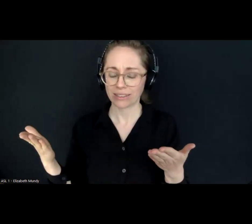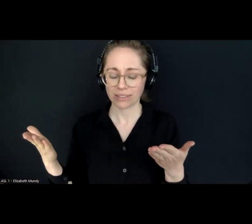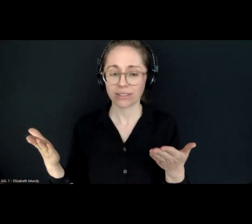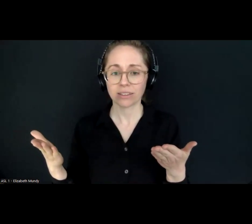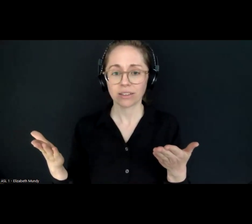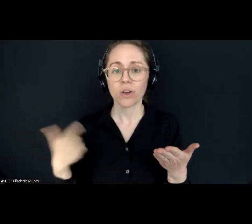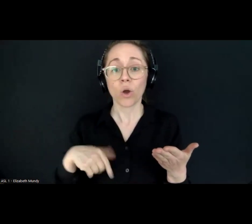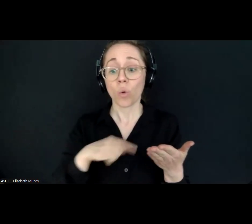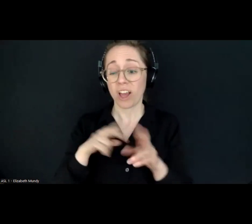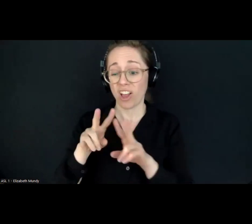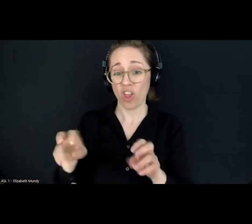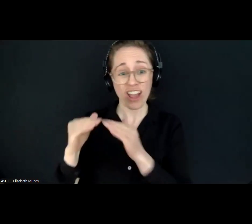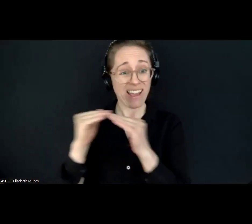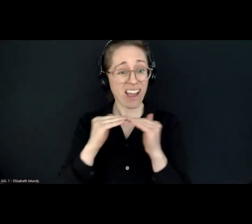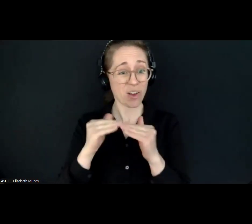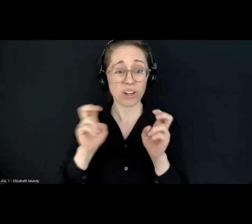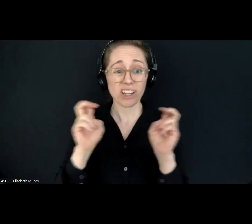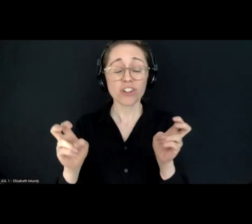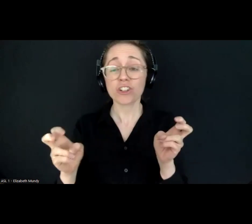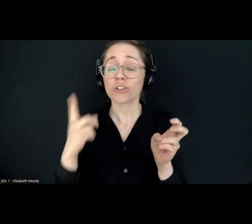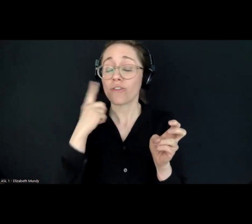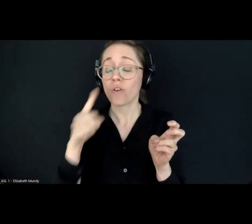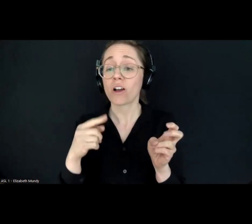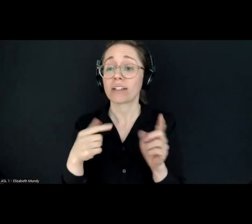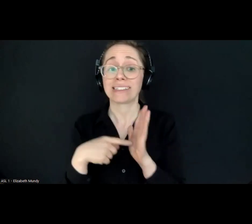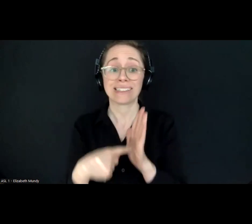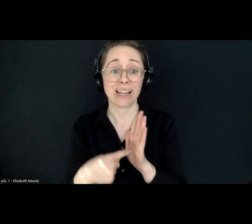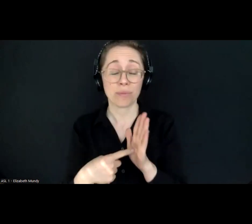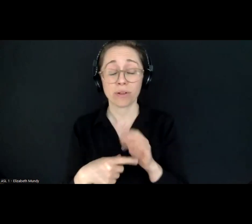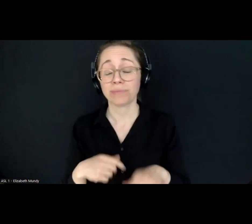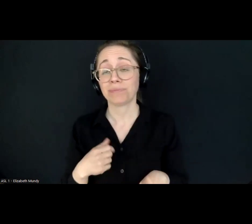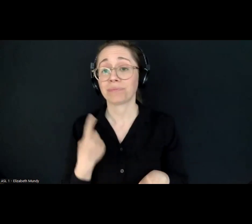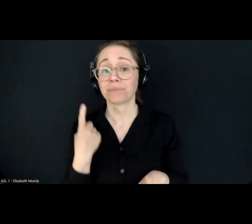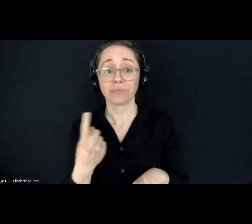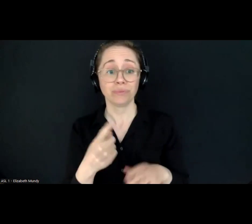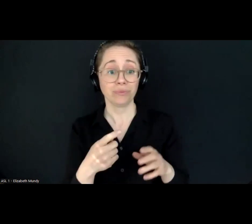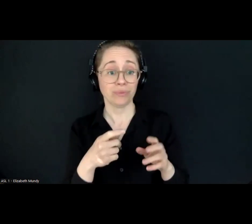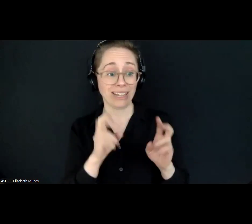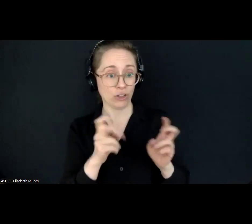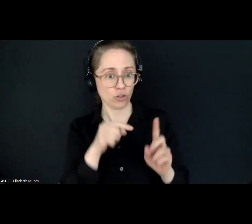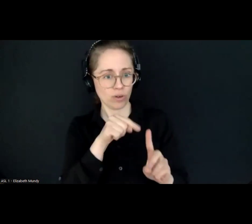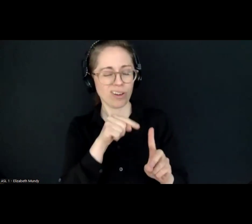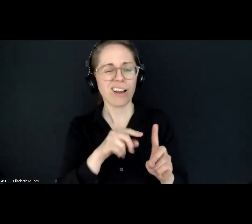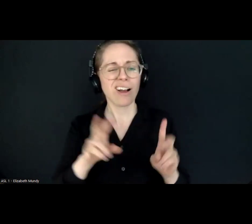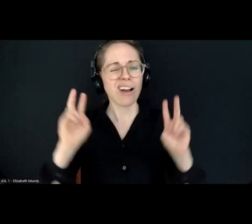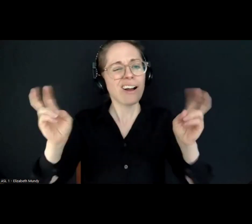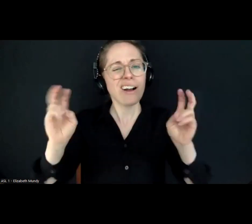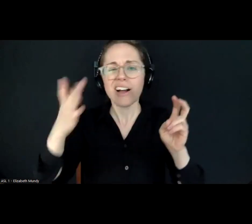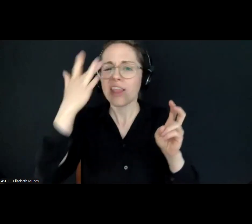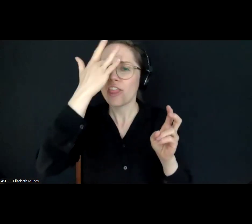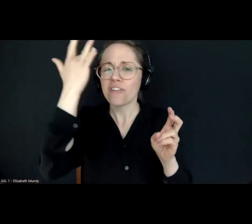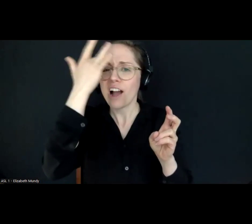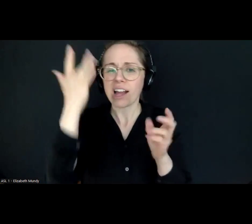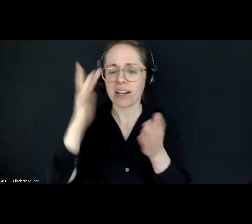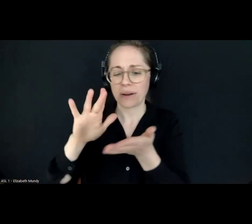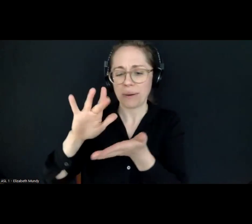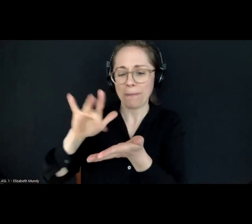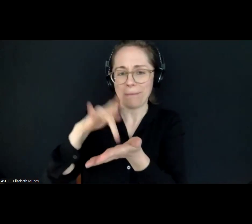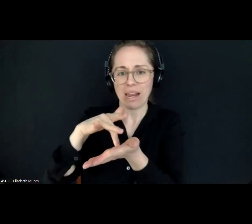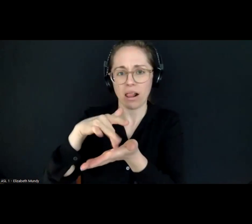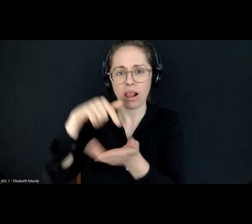at the growing awareness around the issue of the forgotten middle, those who are struggling to afford